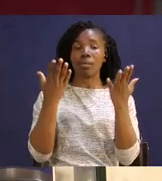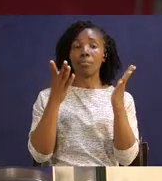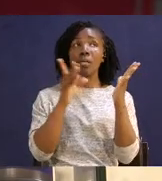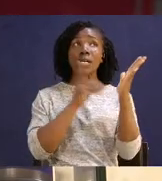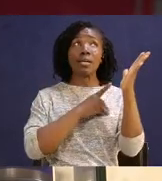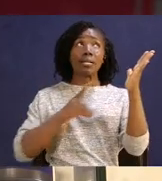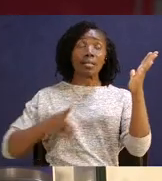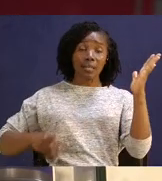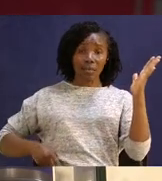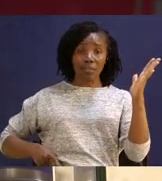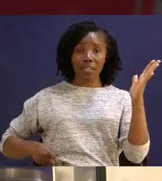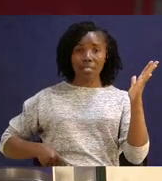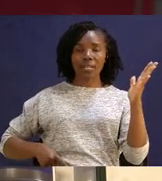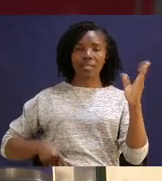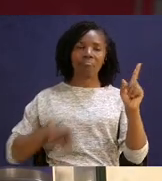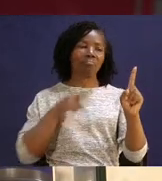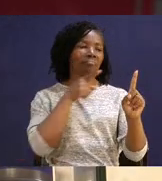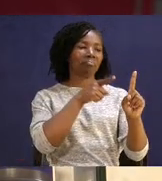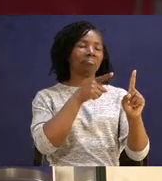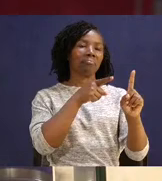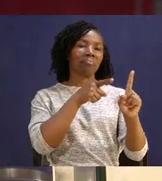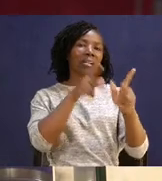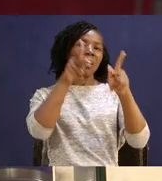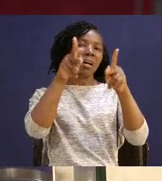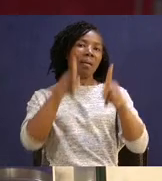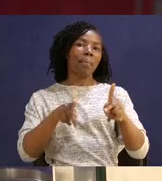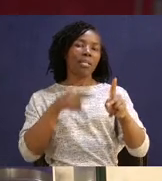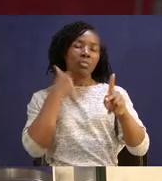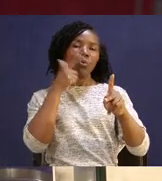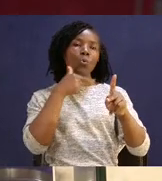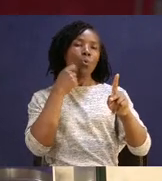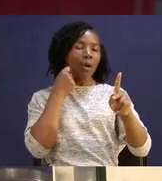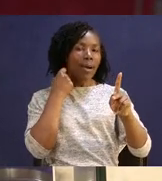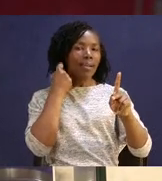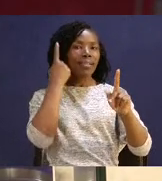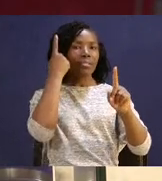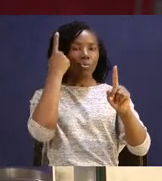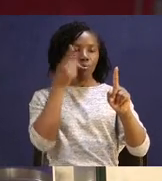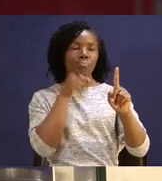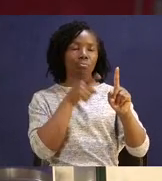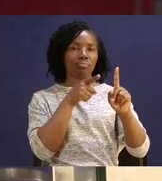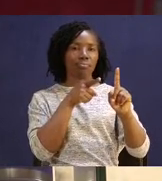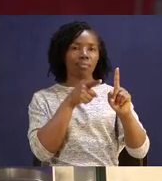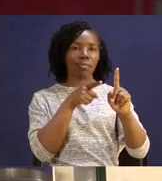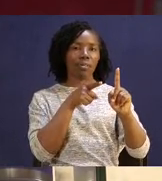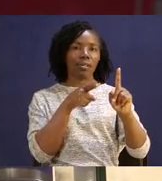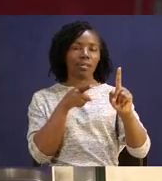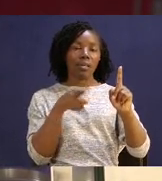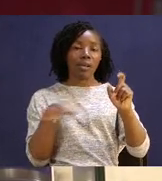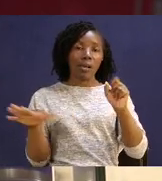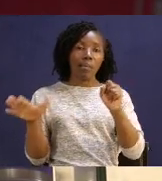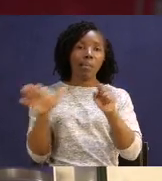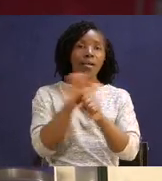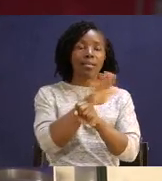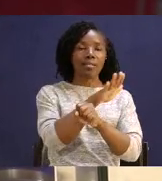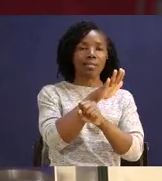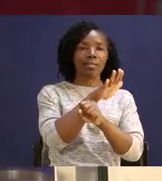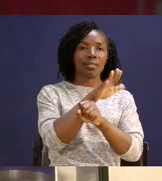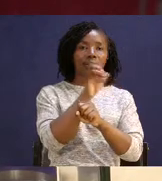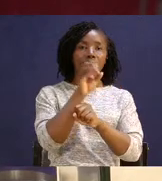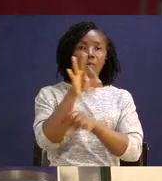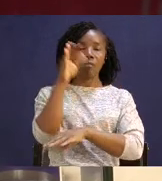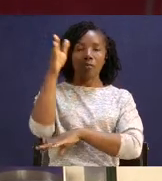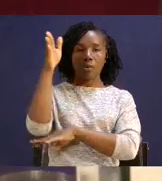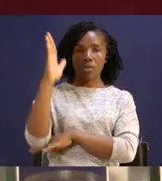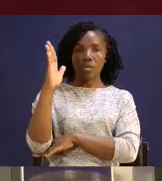David was a person who came and understood the abundance of God,